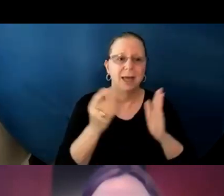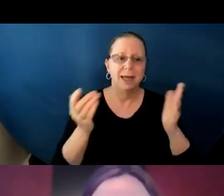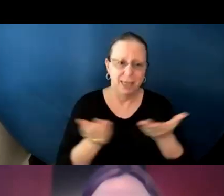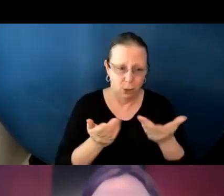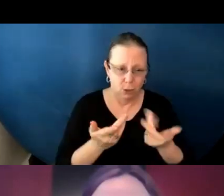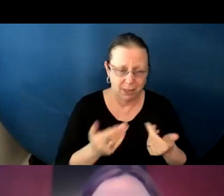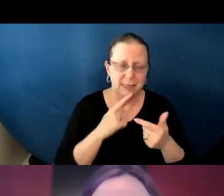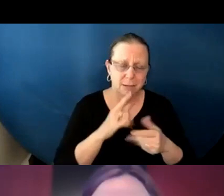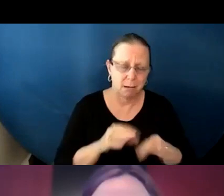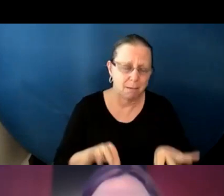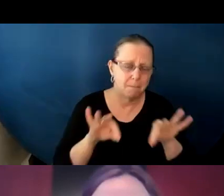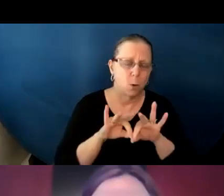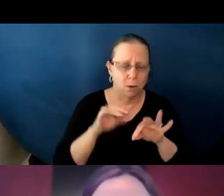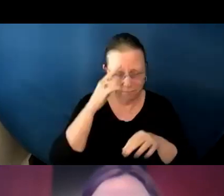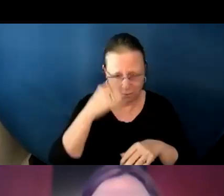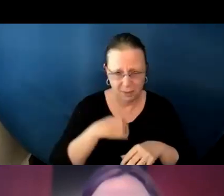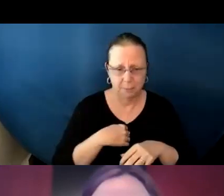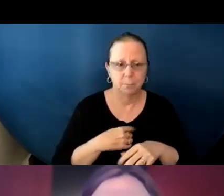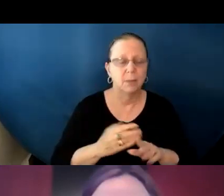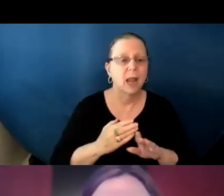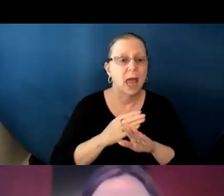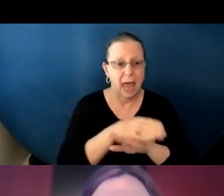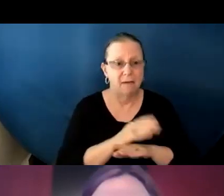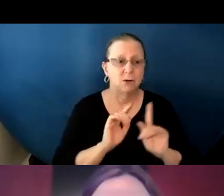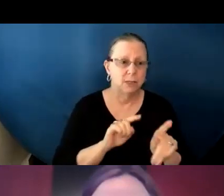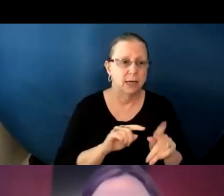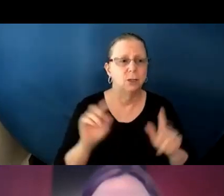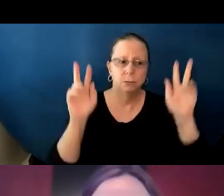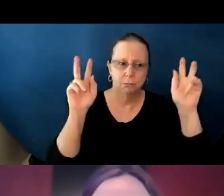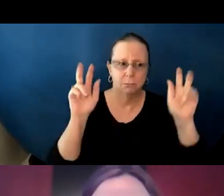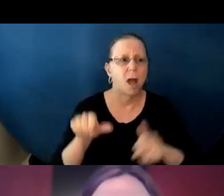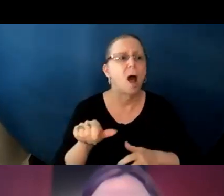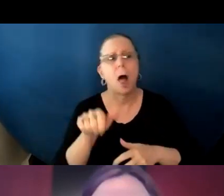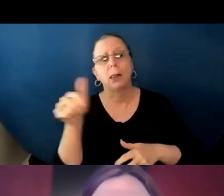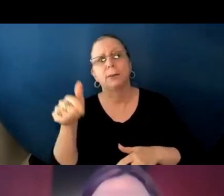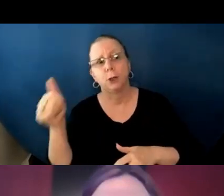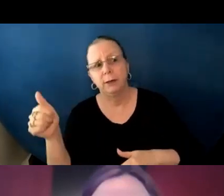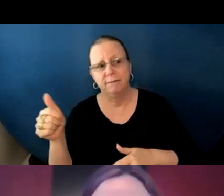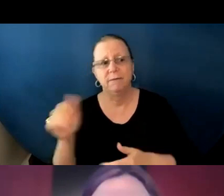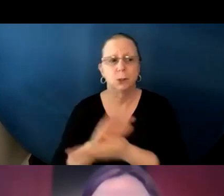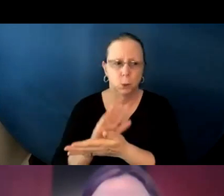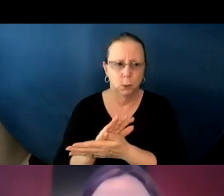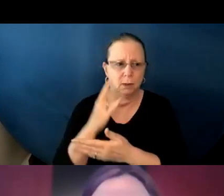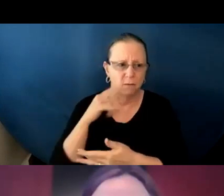me. After attending alternative school for 5 years,